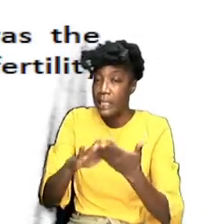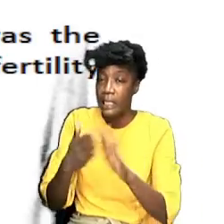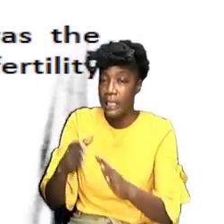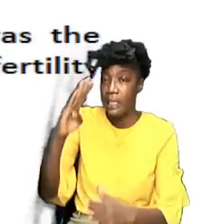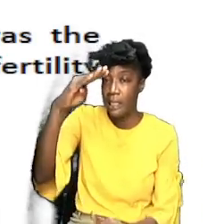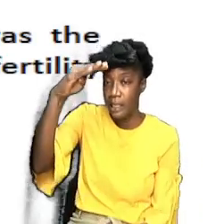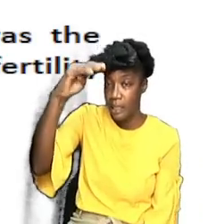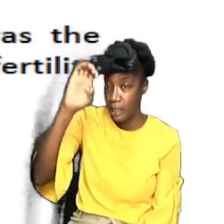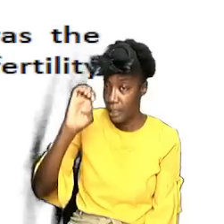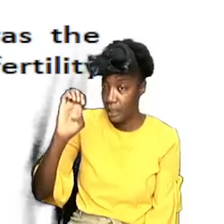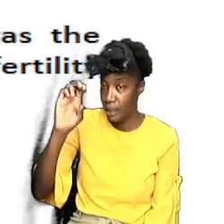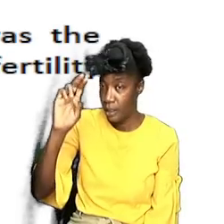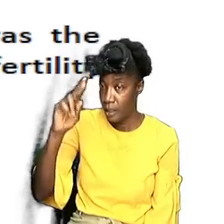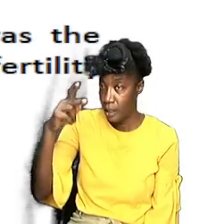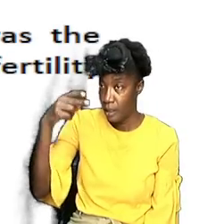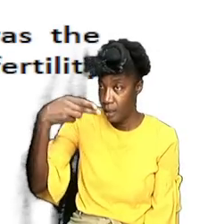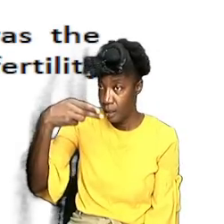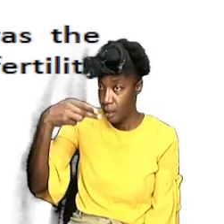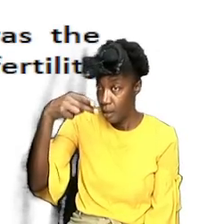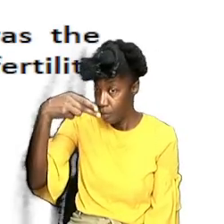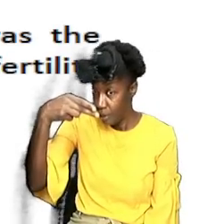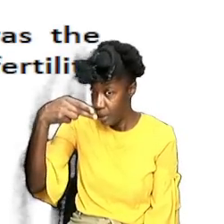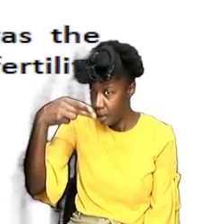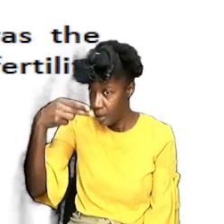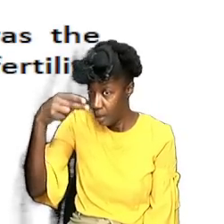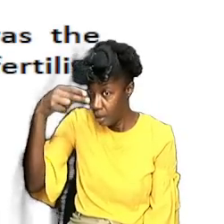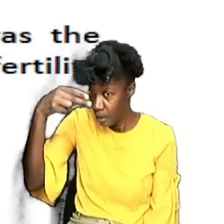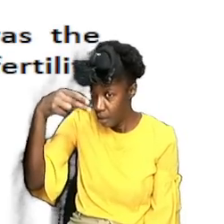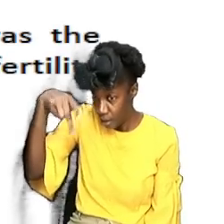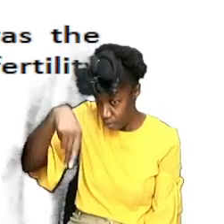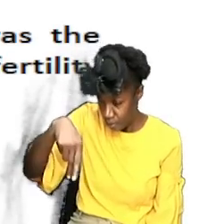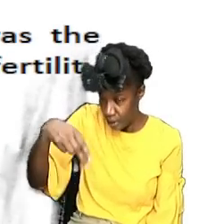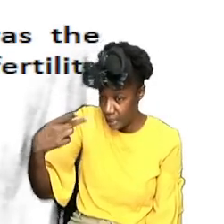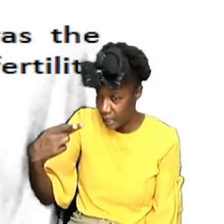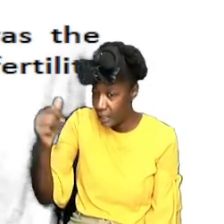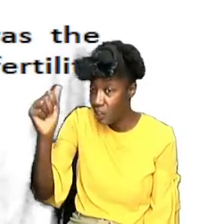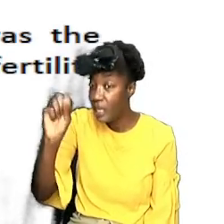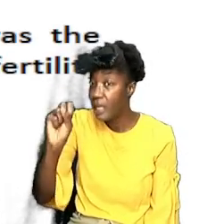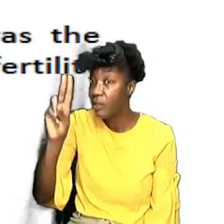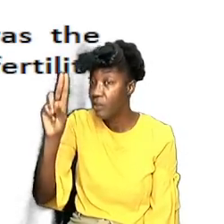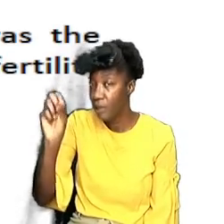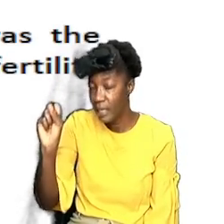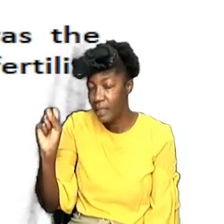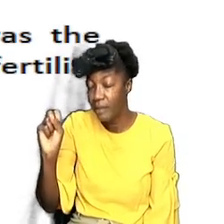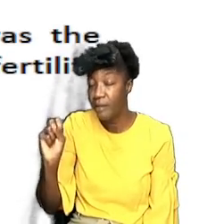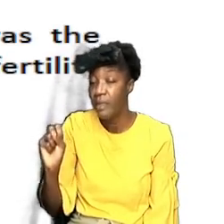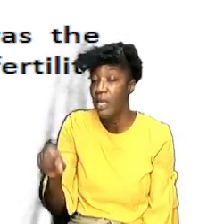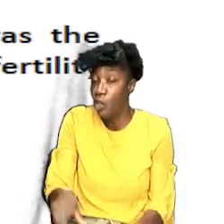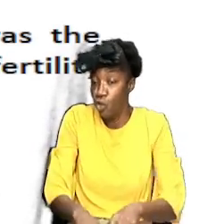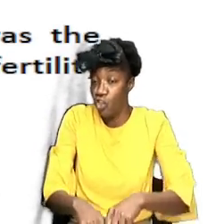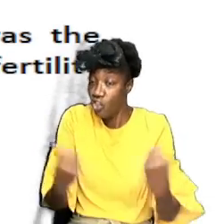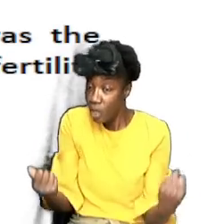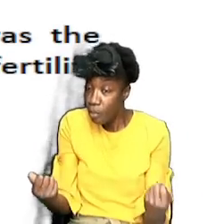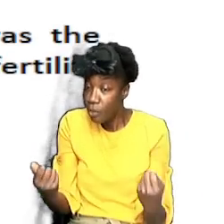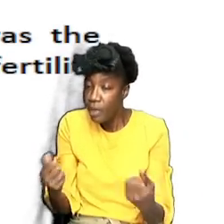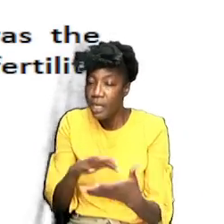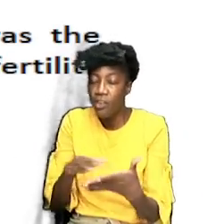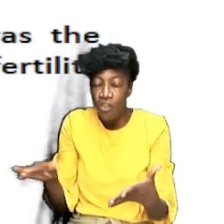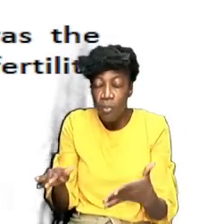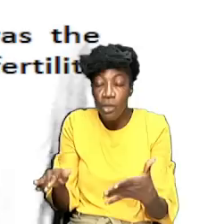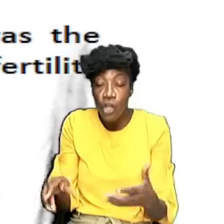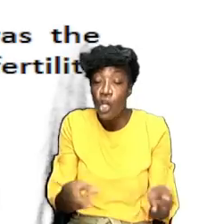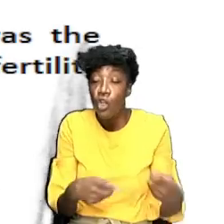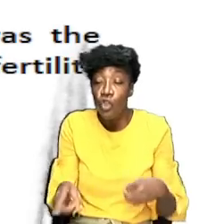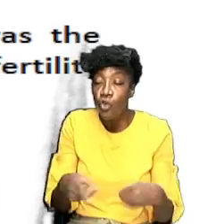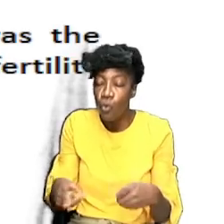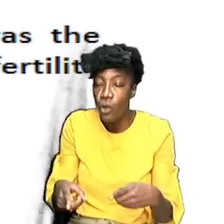always believed that whenever we should look at any scripture or try to dissect a particular scripture, we should do it in light